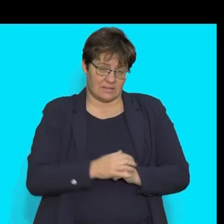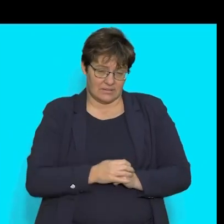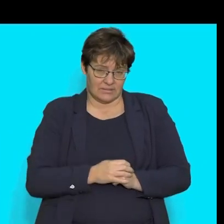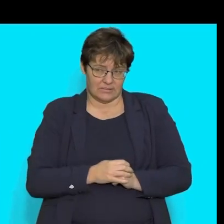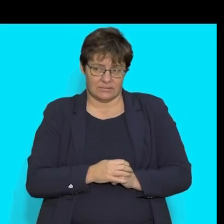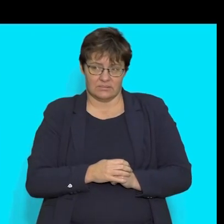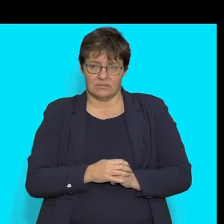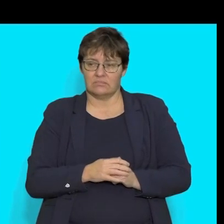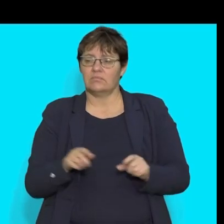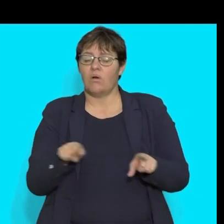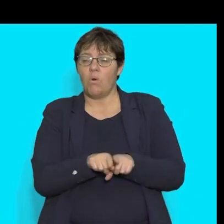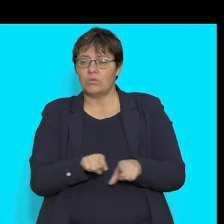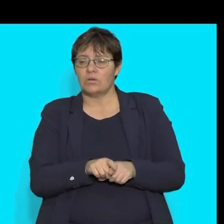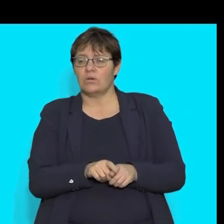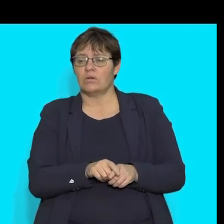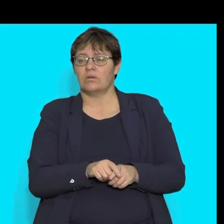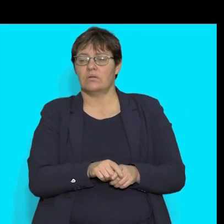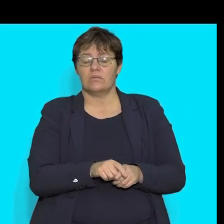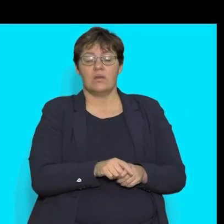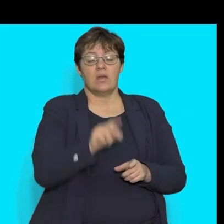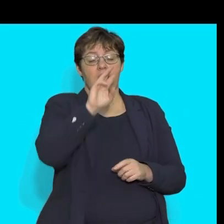that mutations